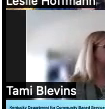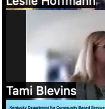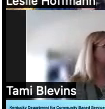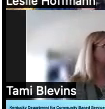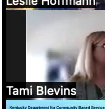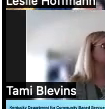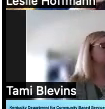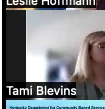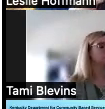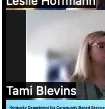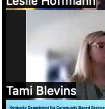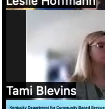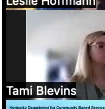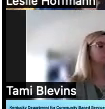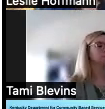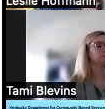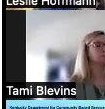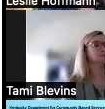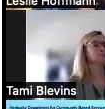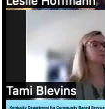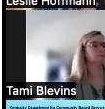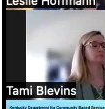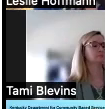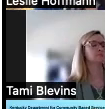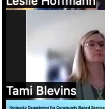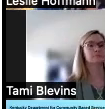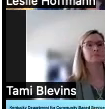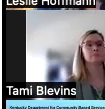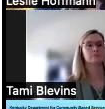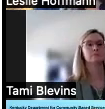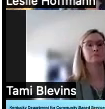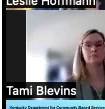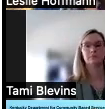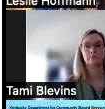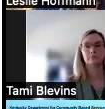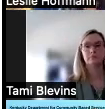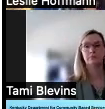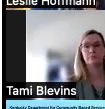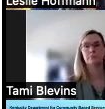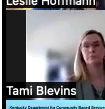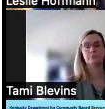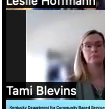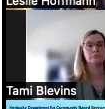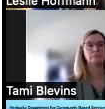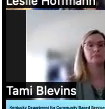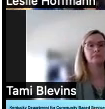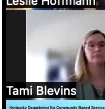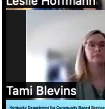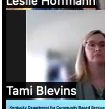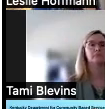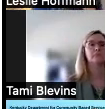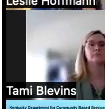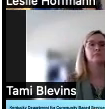rates for providers in the community, foster homes, and as well as QRTP, congregate care